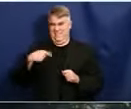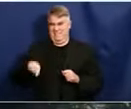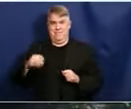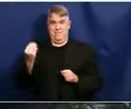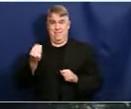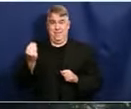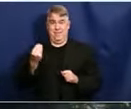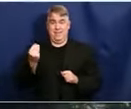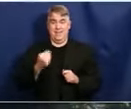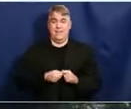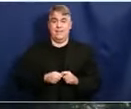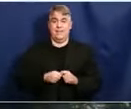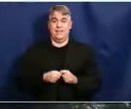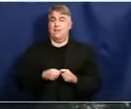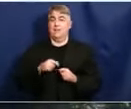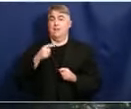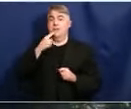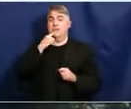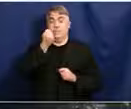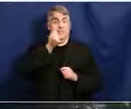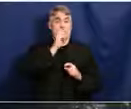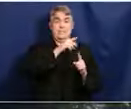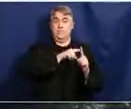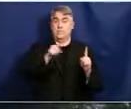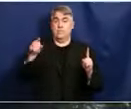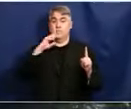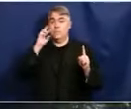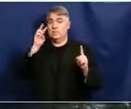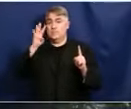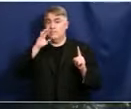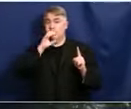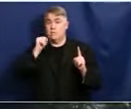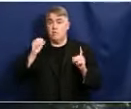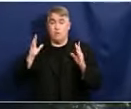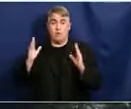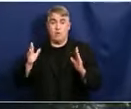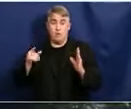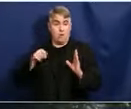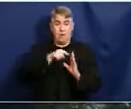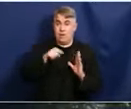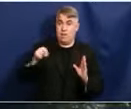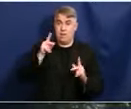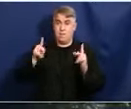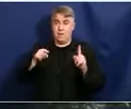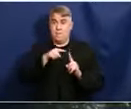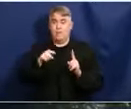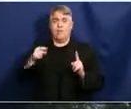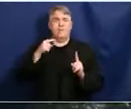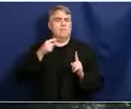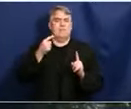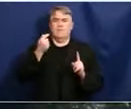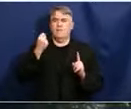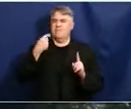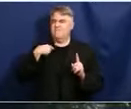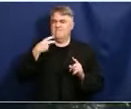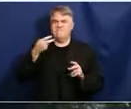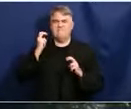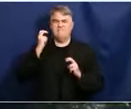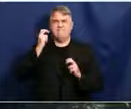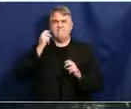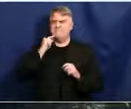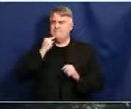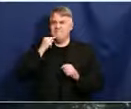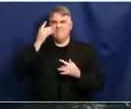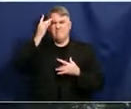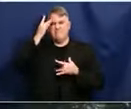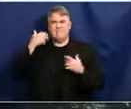conditions. Again, could be some limitations on number of first dose appointments available, but in anticipation of supplies increasing, we will be